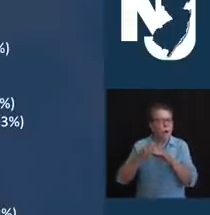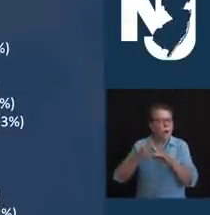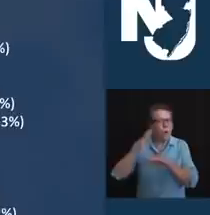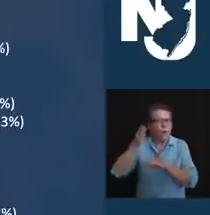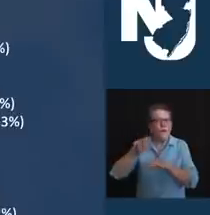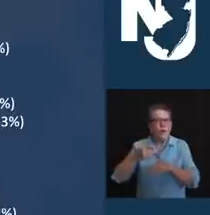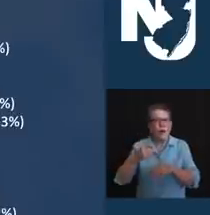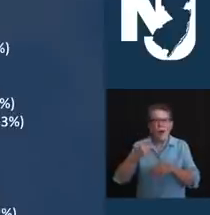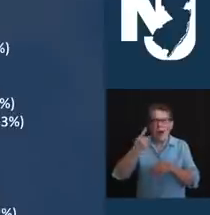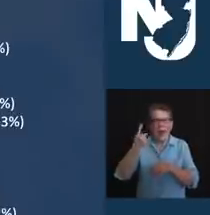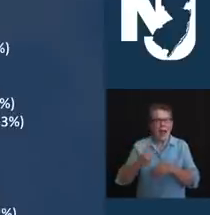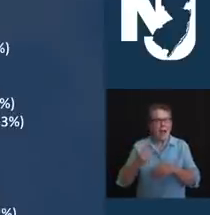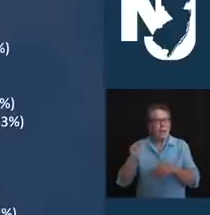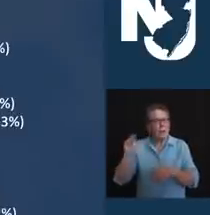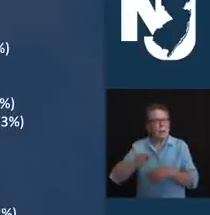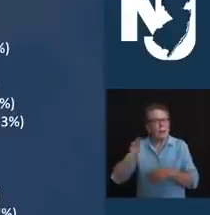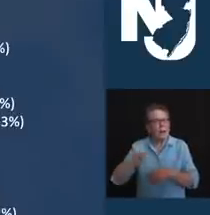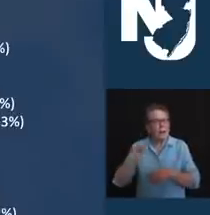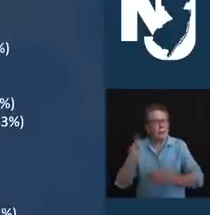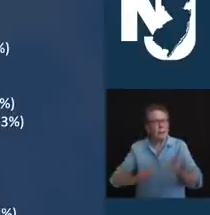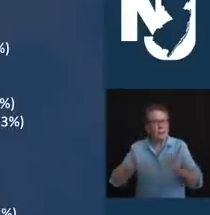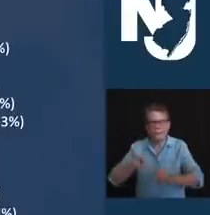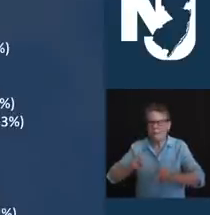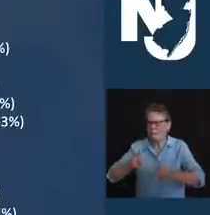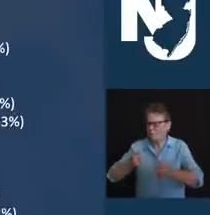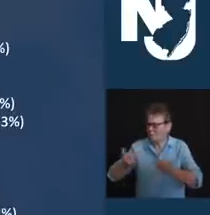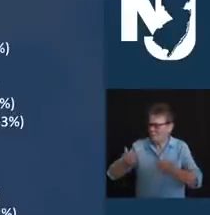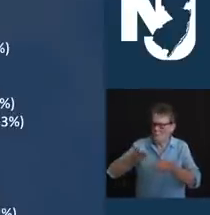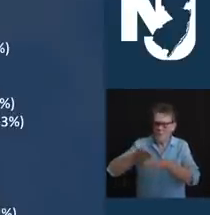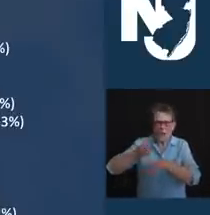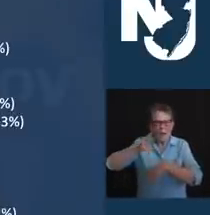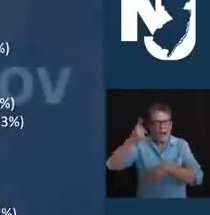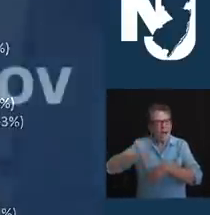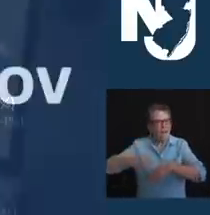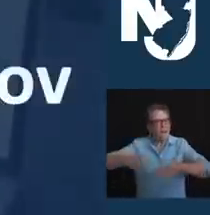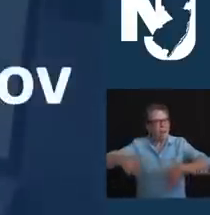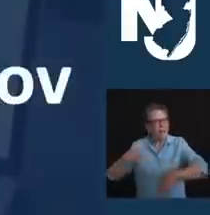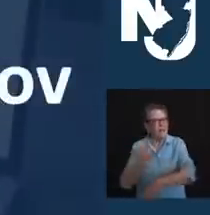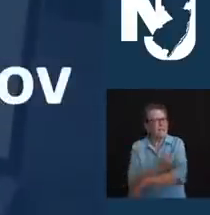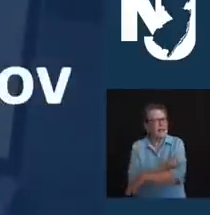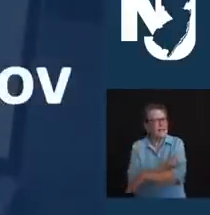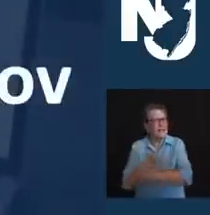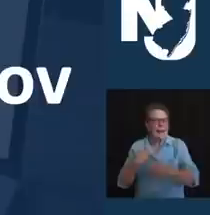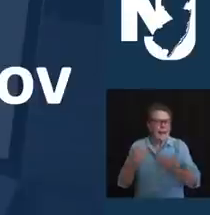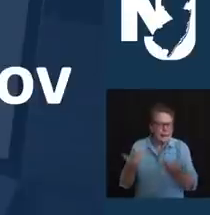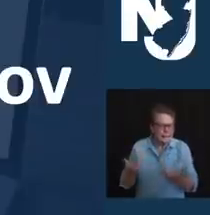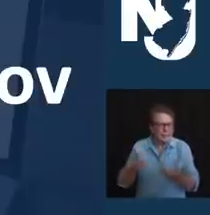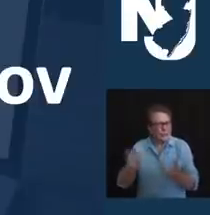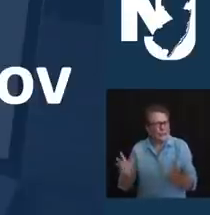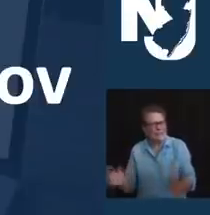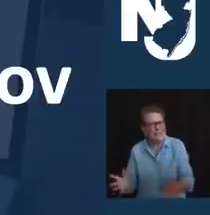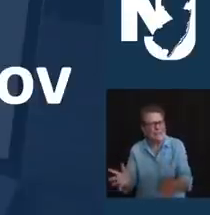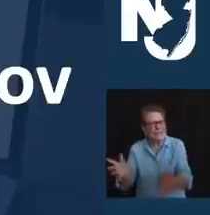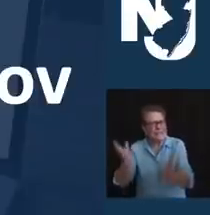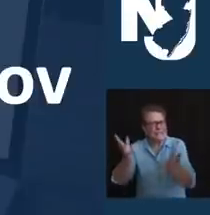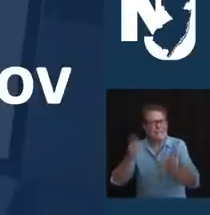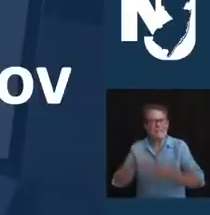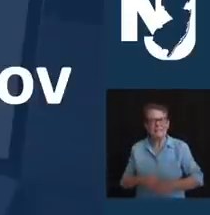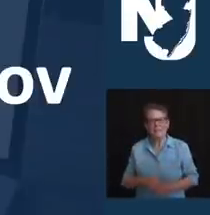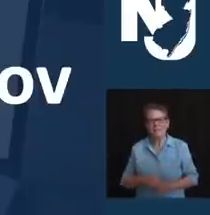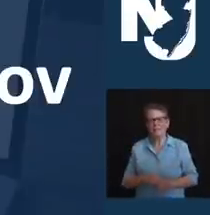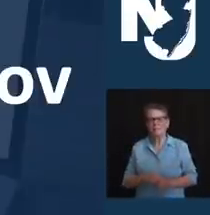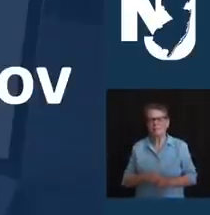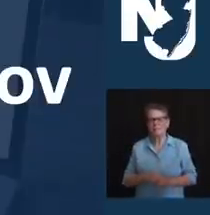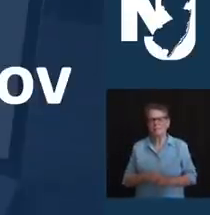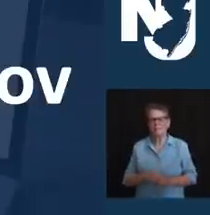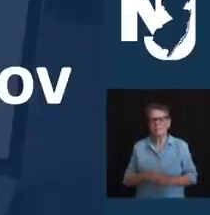their population getting vaccinated. But regardless, we are now at a point where our in-house count for those who have received at least